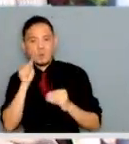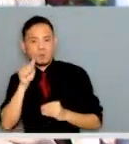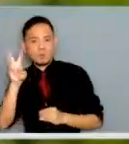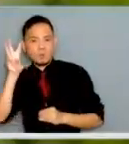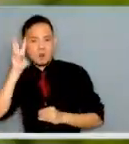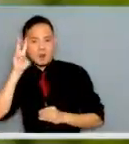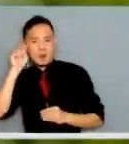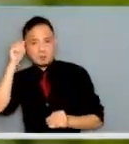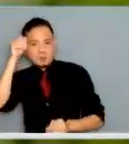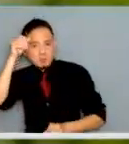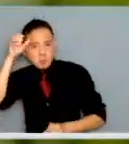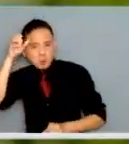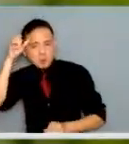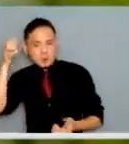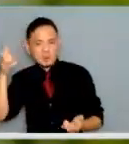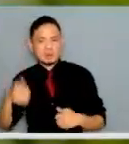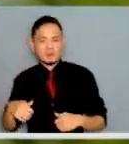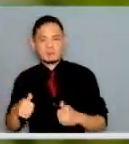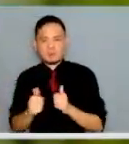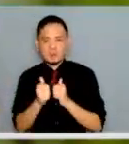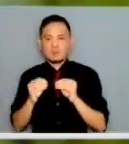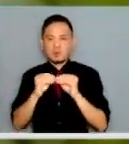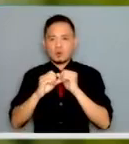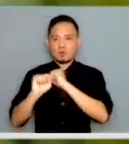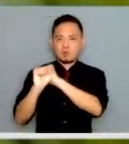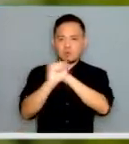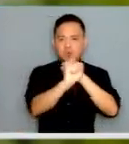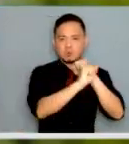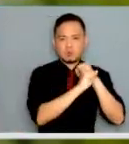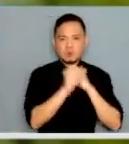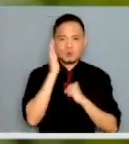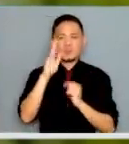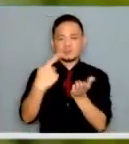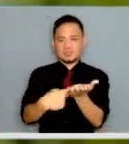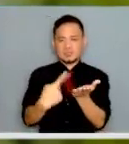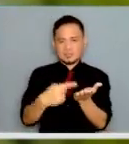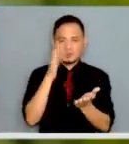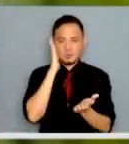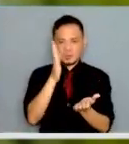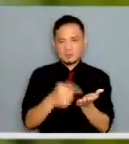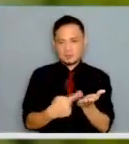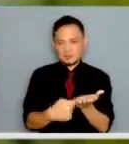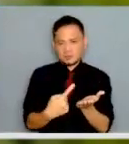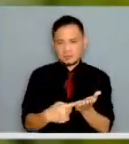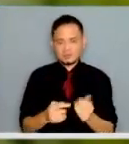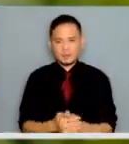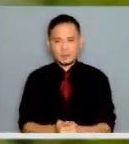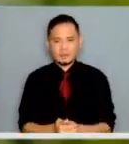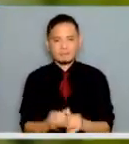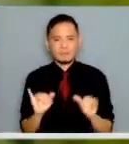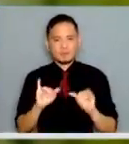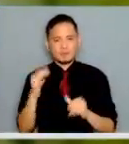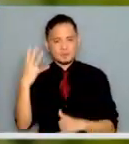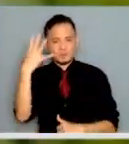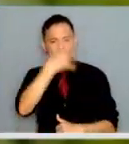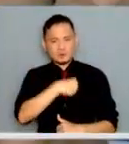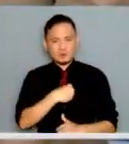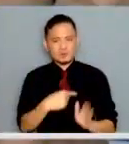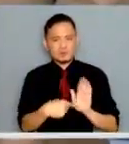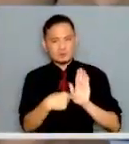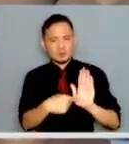and all the more we're going to push that further. We'll talk about it. Yes, we'll do it. I think it's also beautiful to show yung